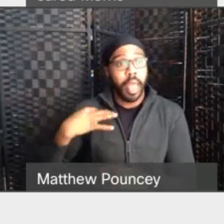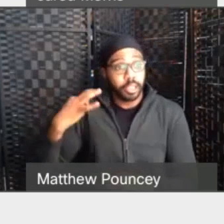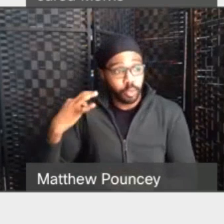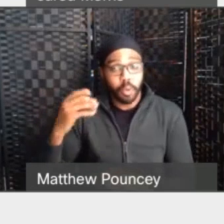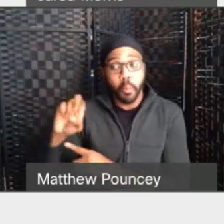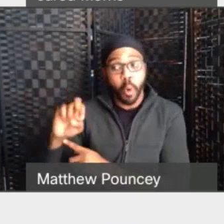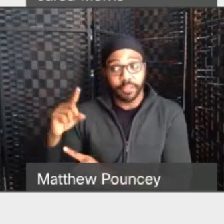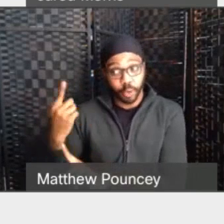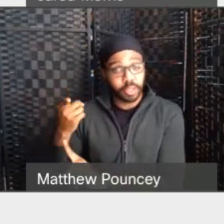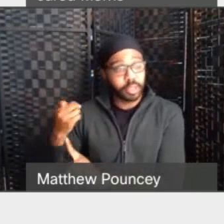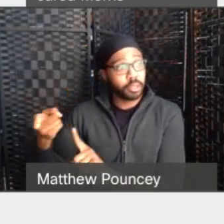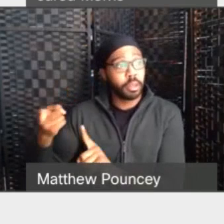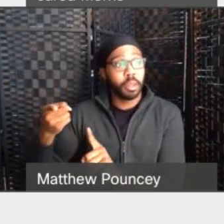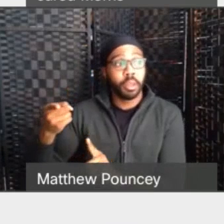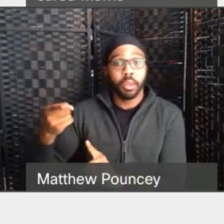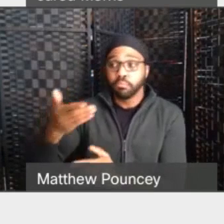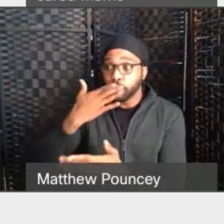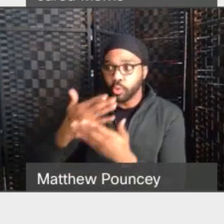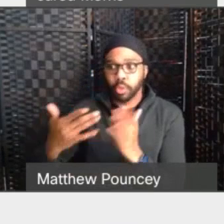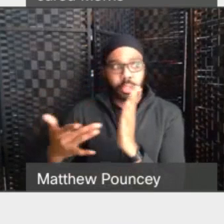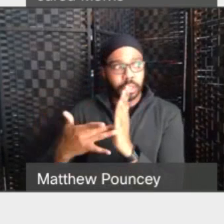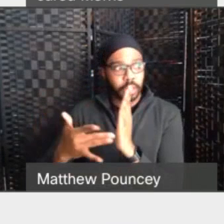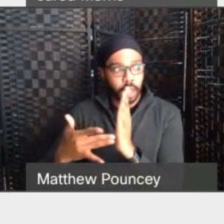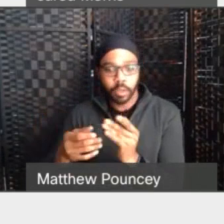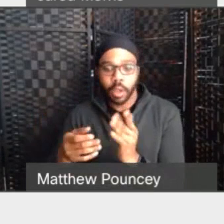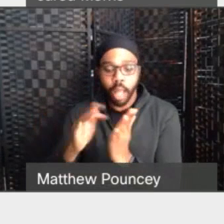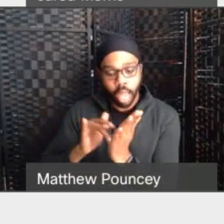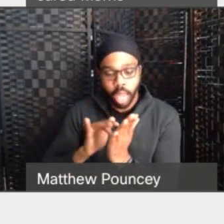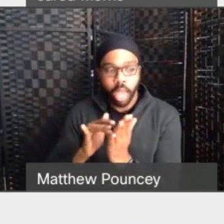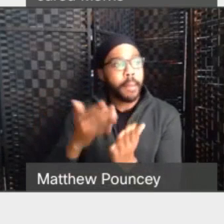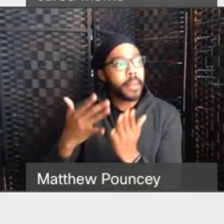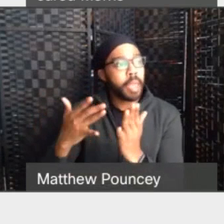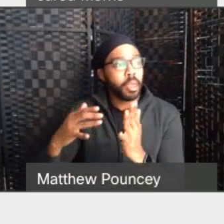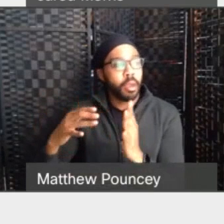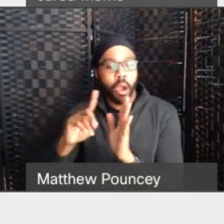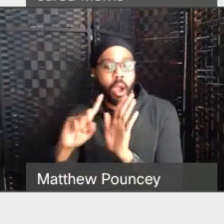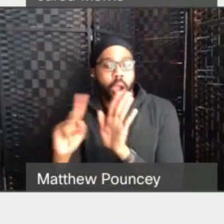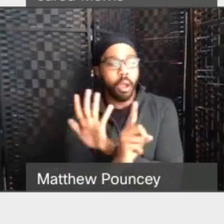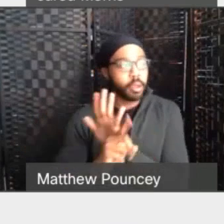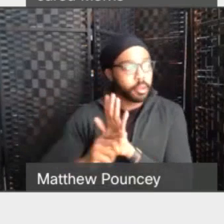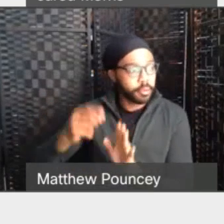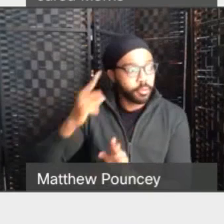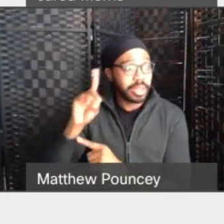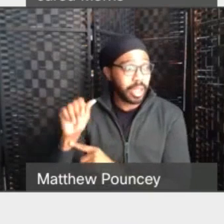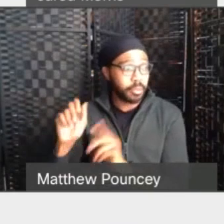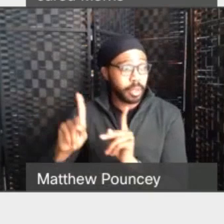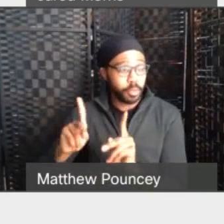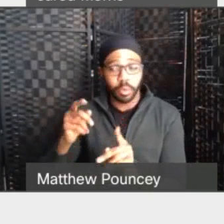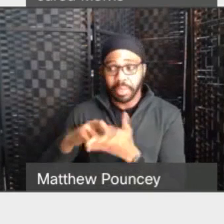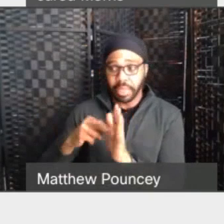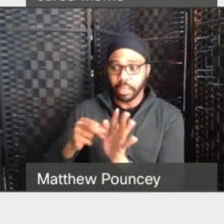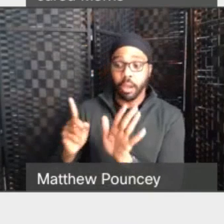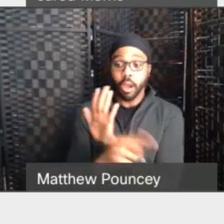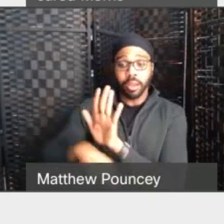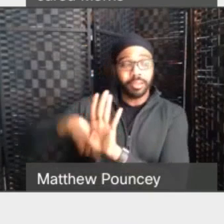with technology and such, will end up crowding out DDA folks with significant conditions that put them at high risk. I will say,